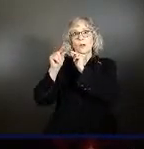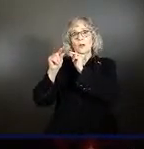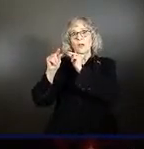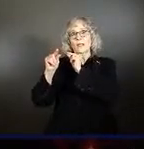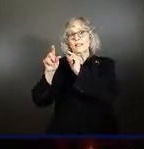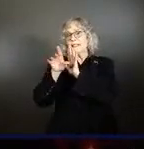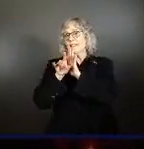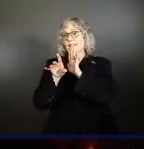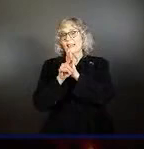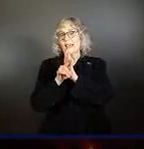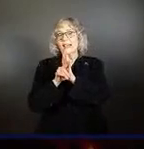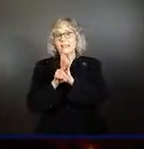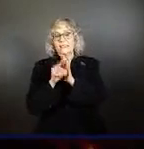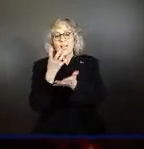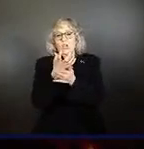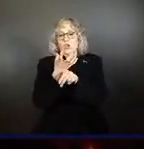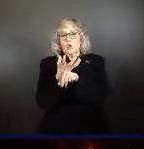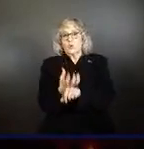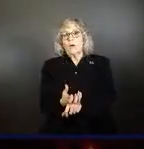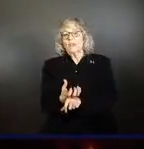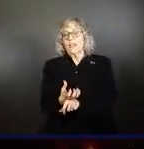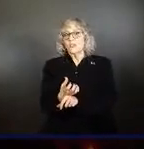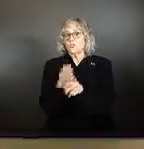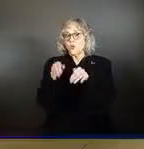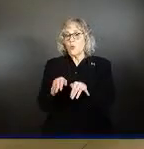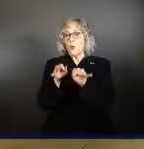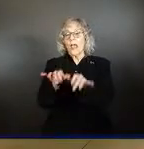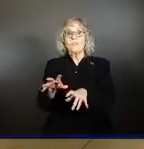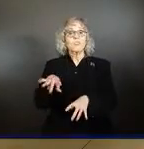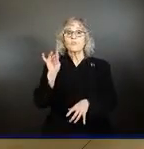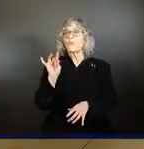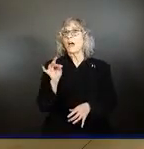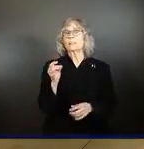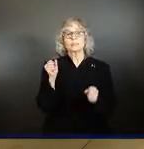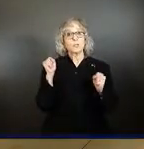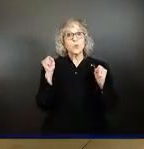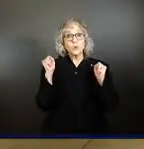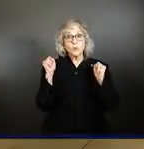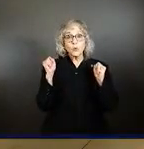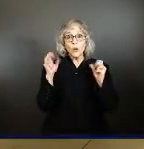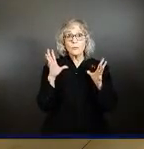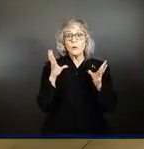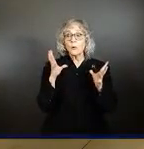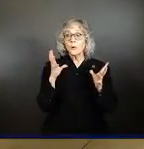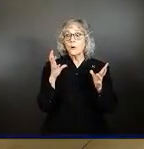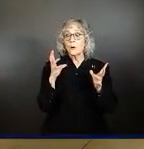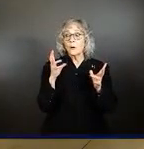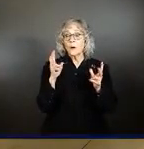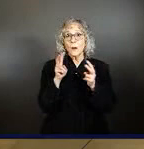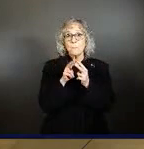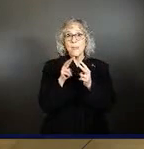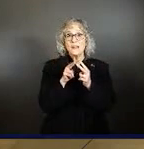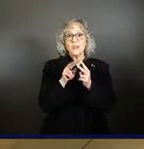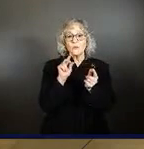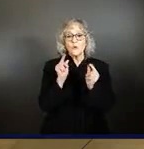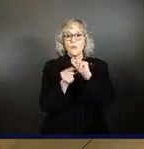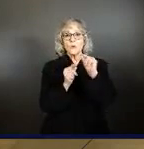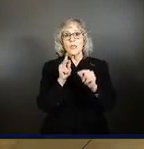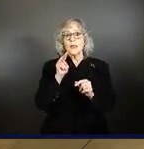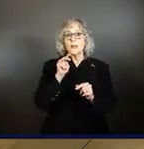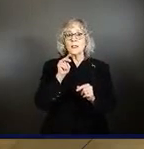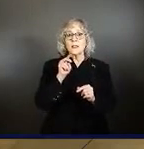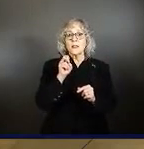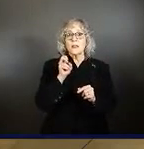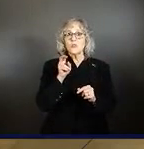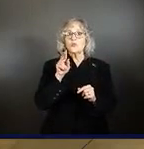waves, it has found some incredible pairs of rotating neutron stars that helps